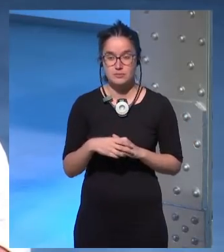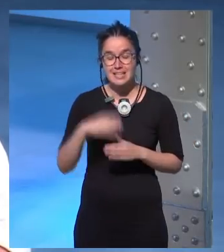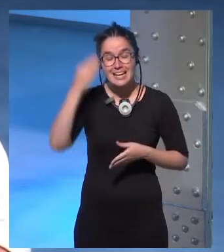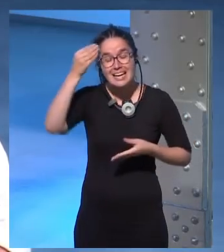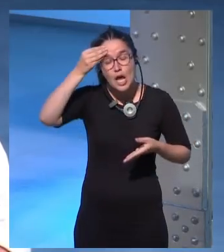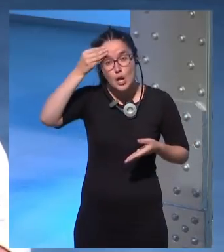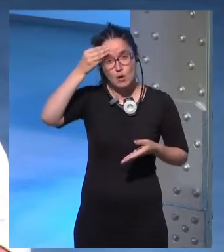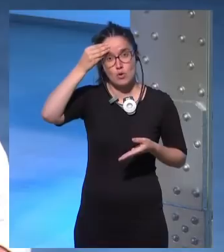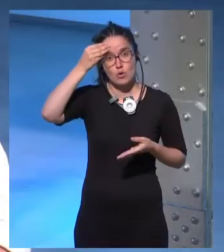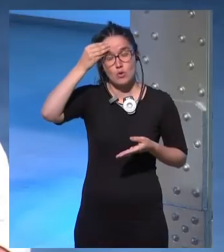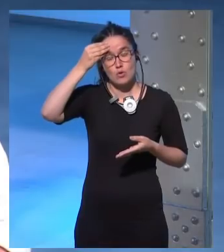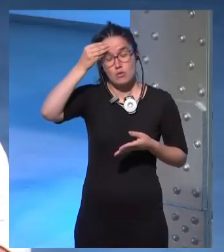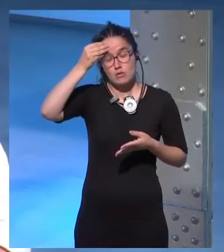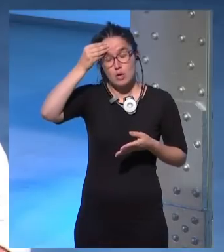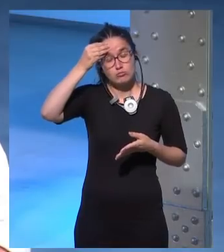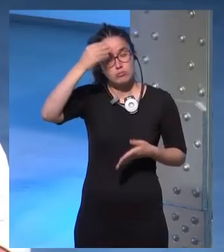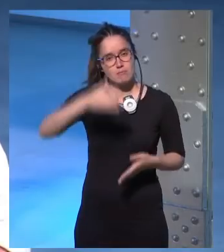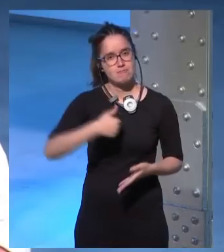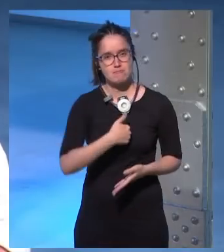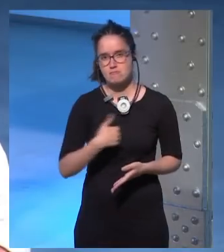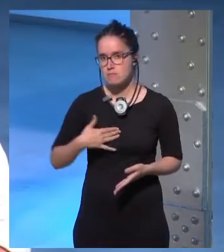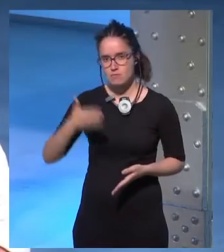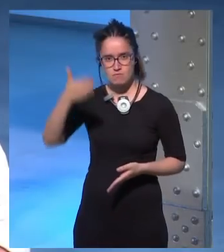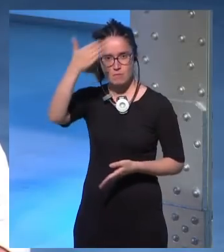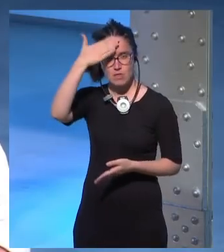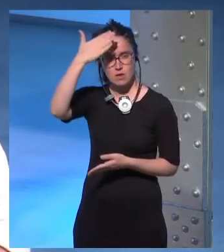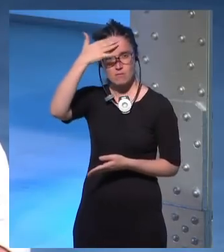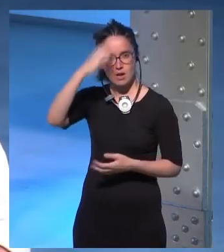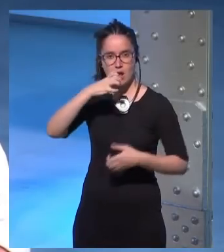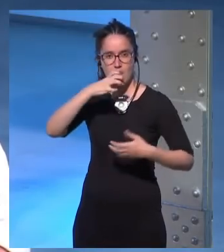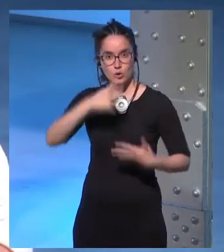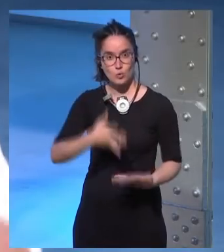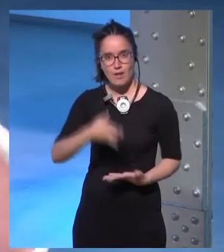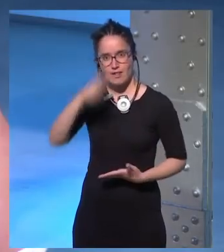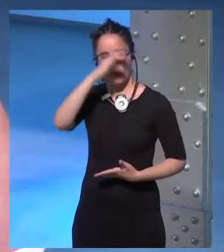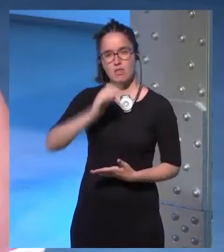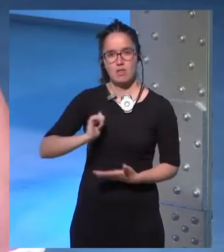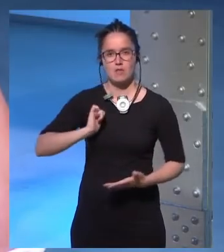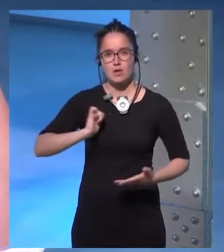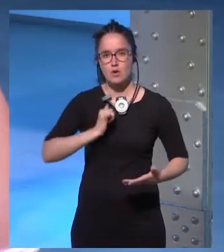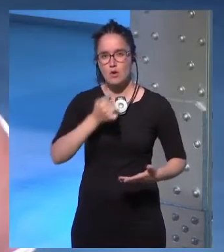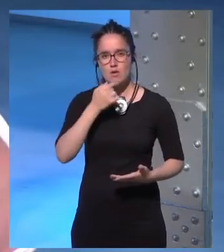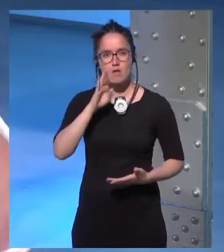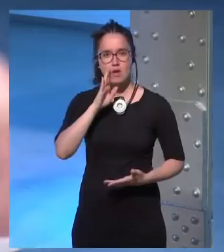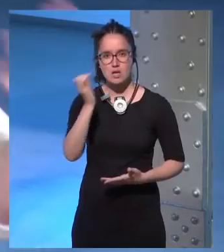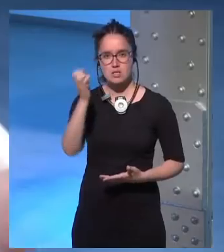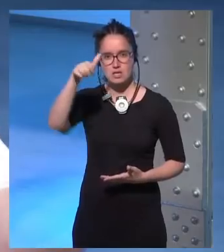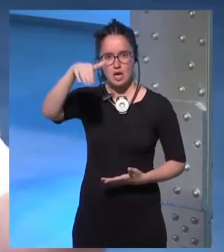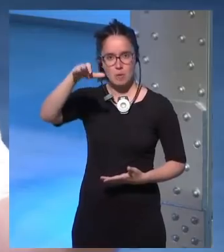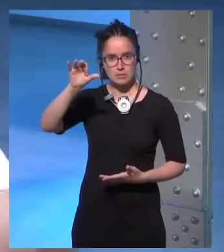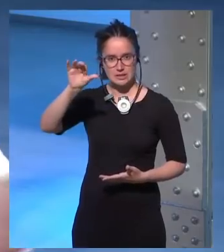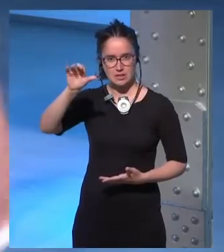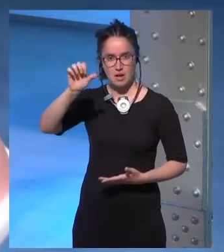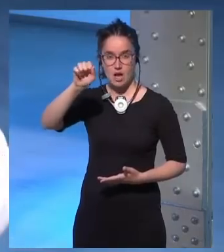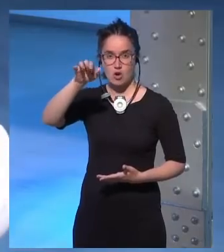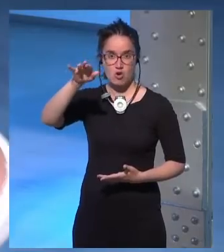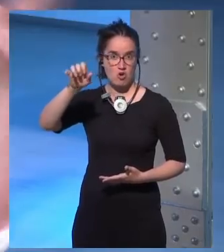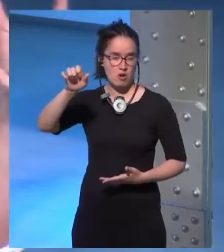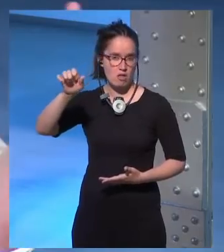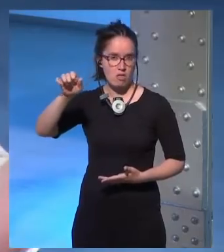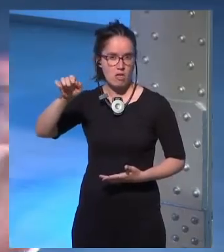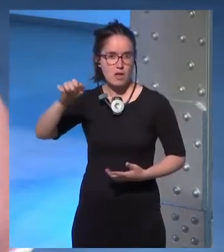that James S. A. Corey's series The Expanse was renewed on Amazon because it shows us having a future in